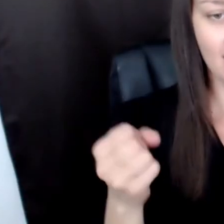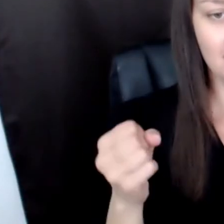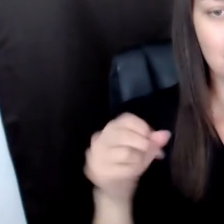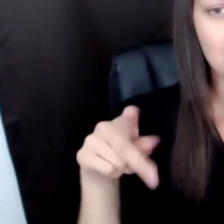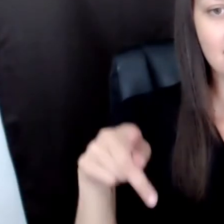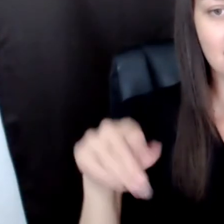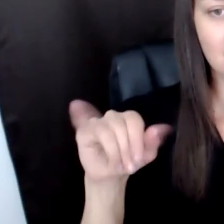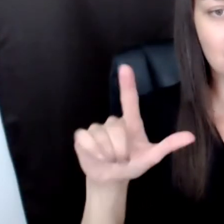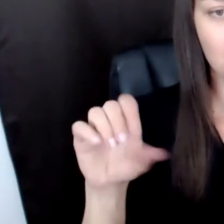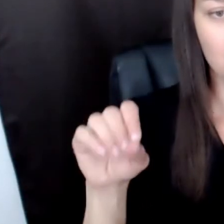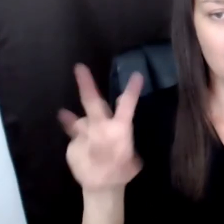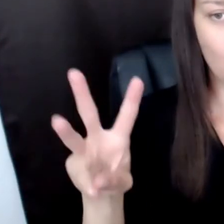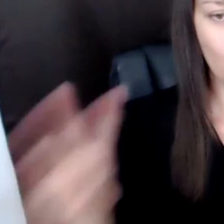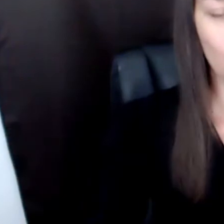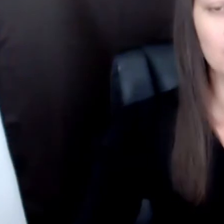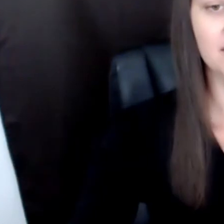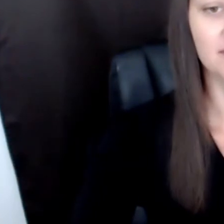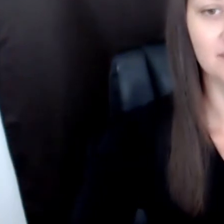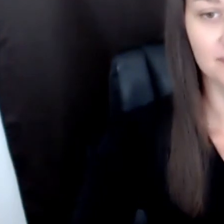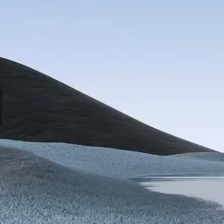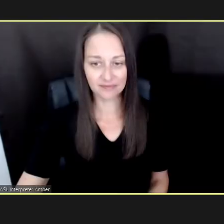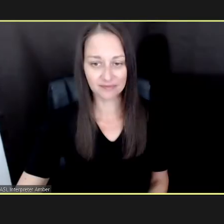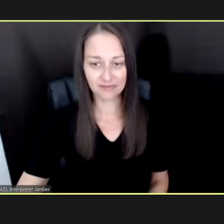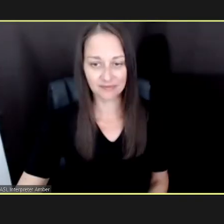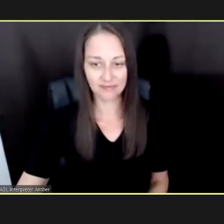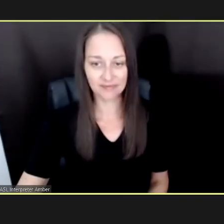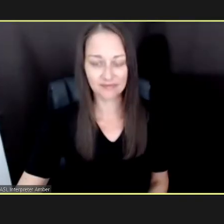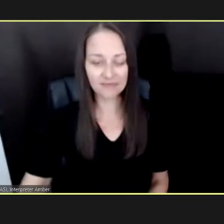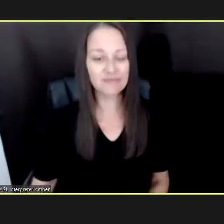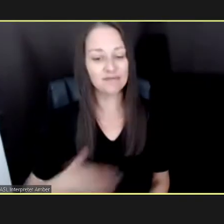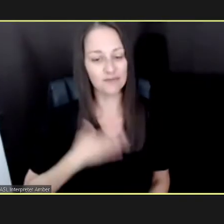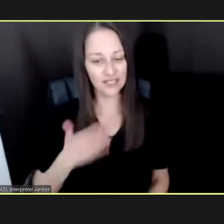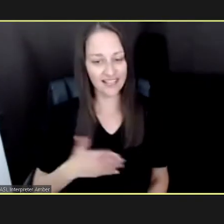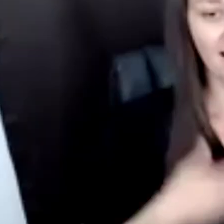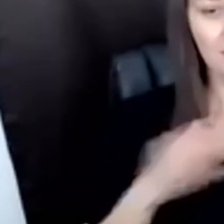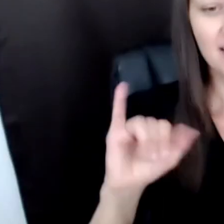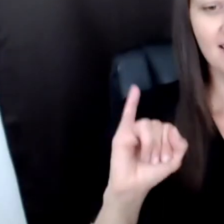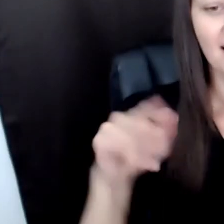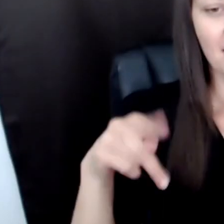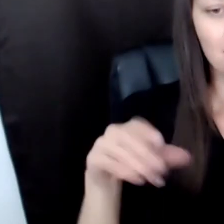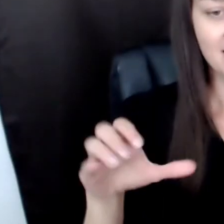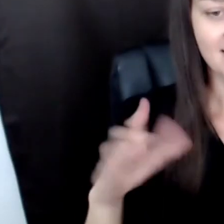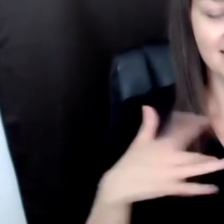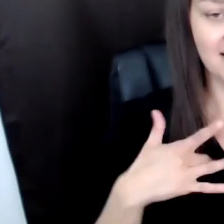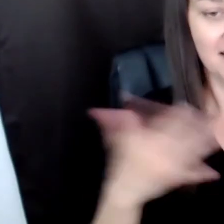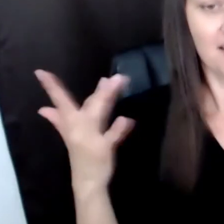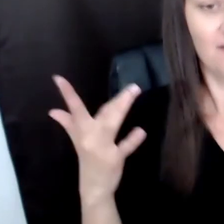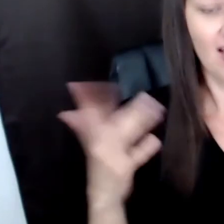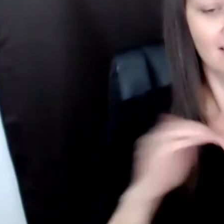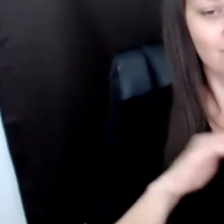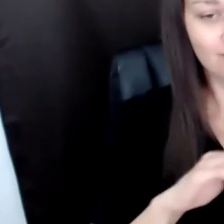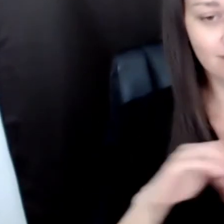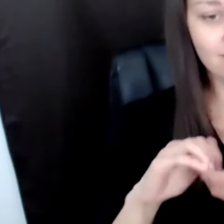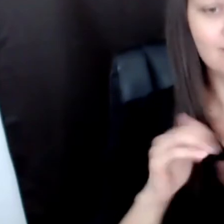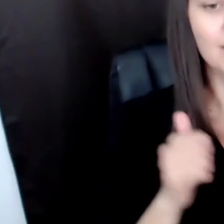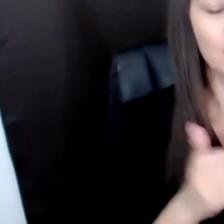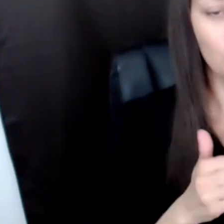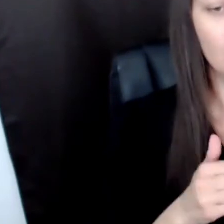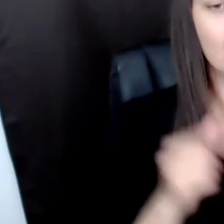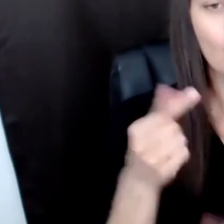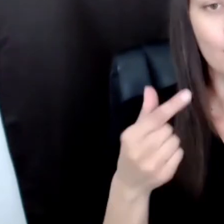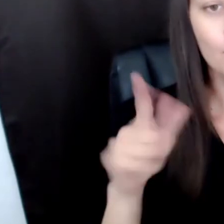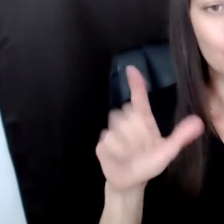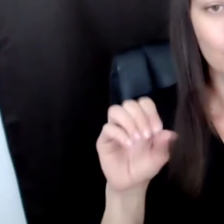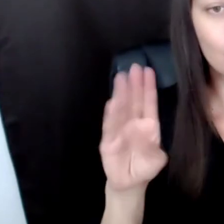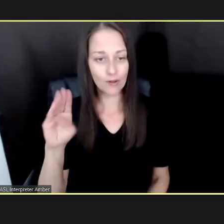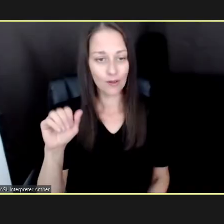it worked out that this IPC event would be held in conjunction with our Global Pillow Gala, which happens